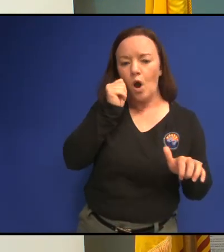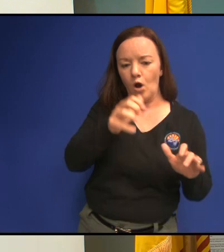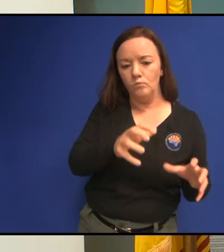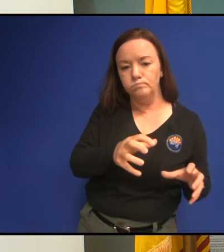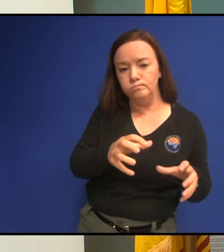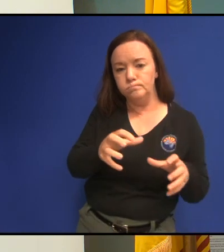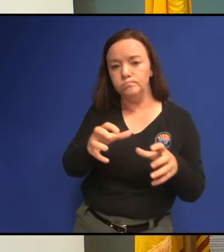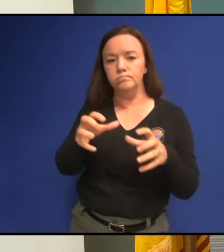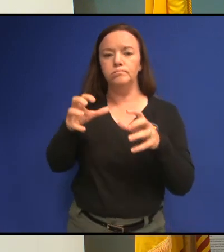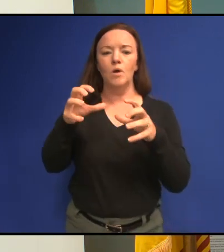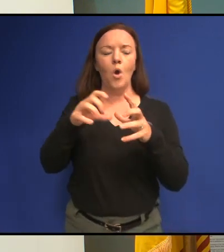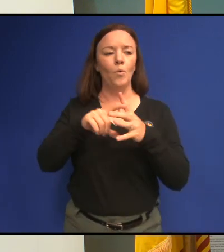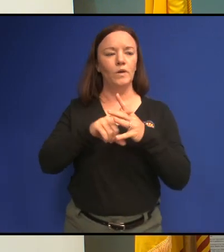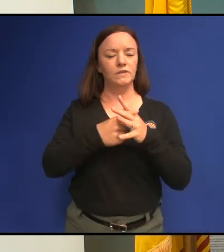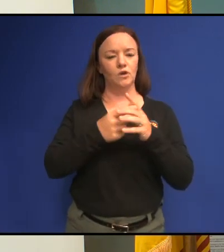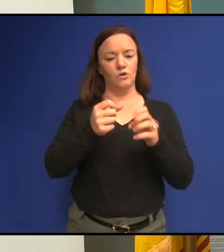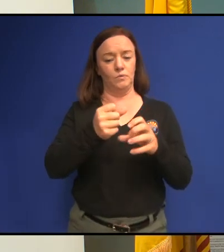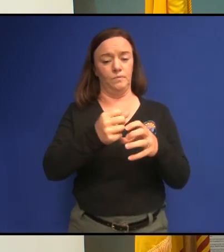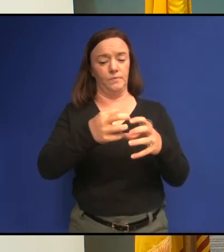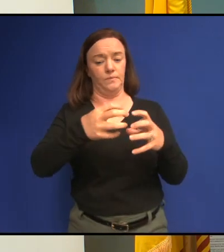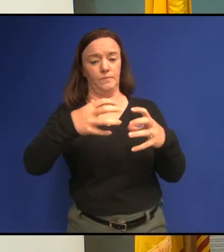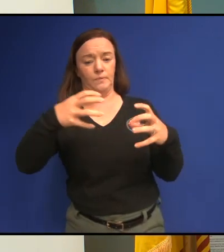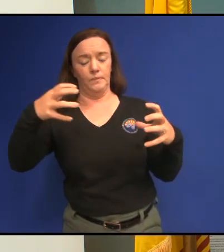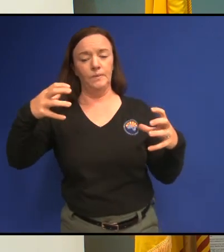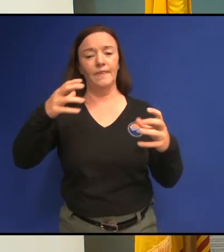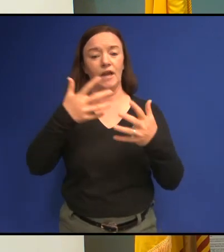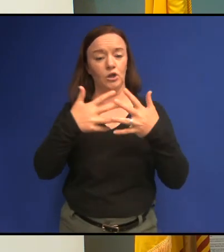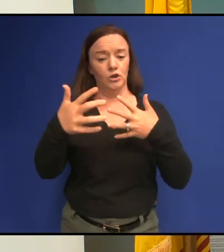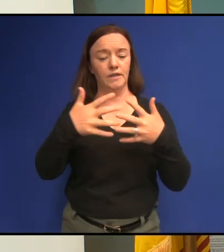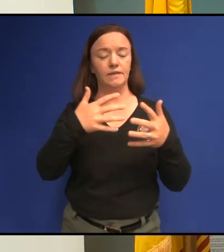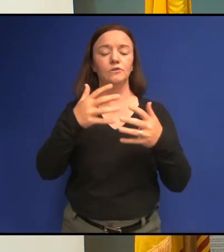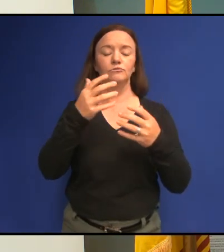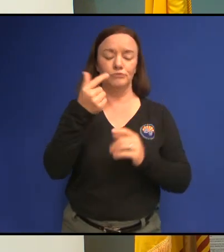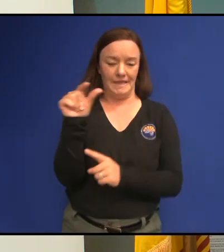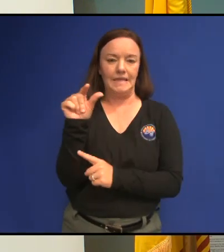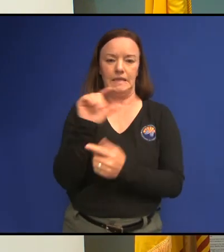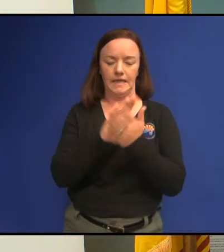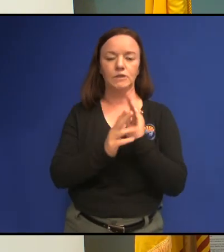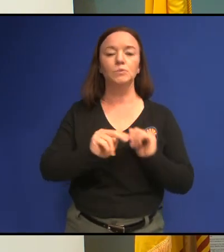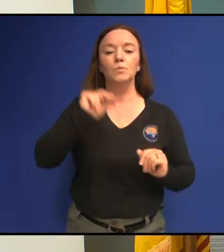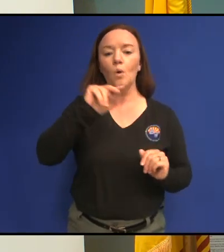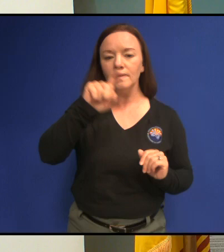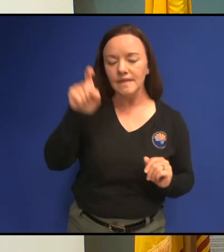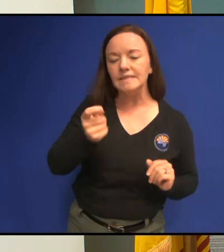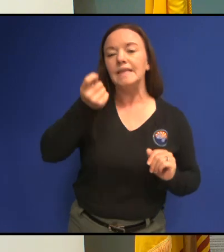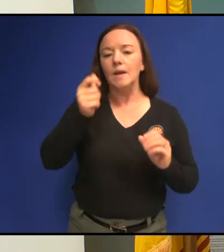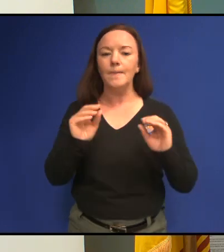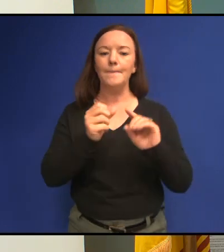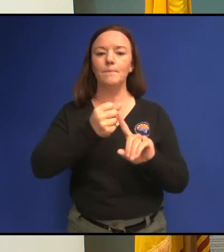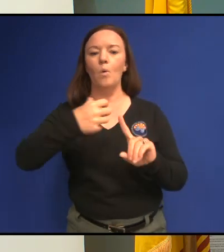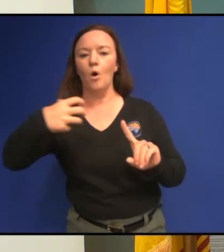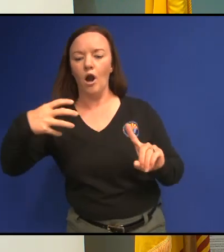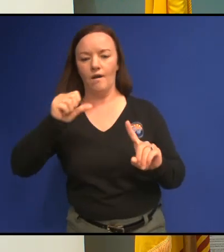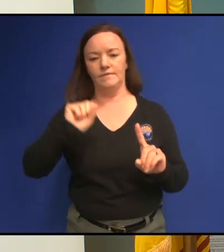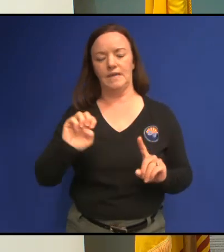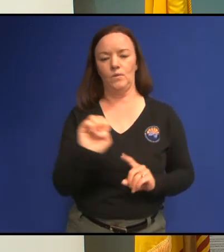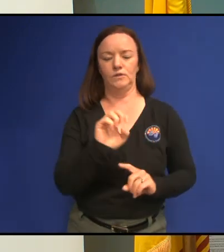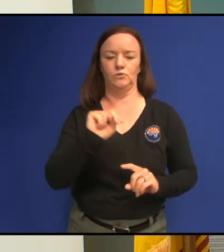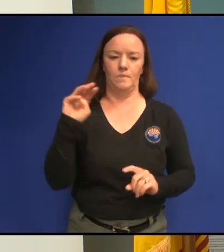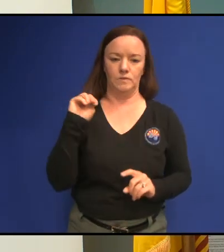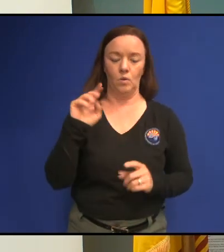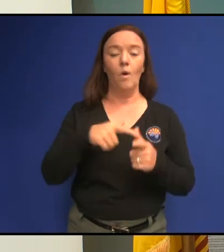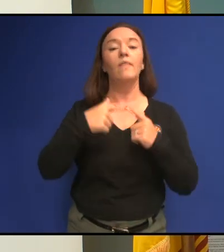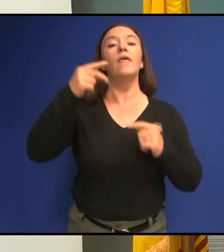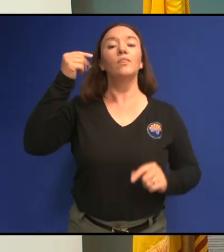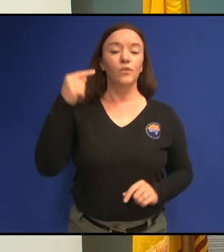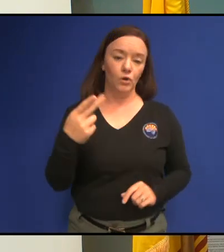start to expand that into North Texas and a little bit more of southeastern New Mexico. Then we move into Thursday